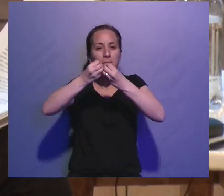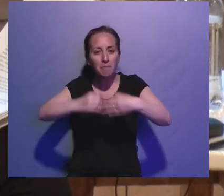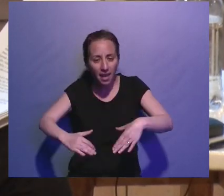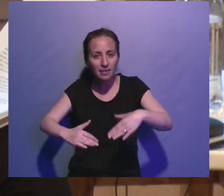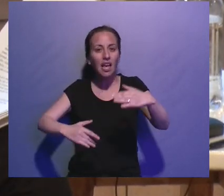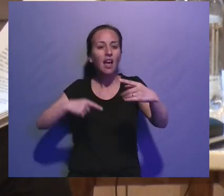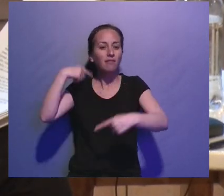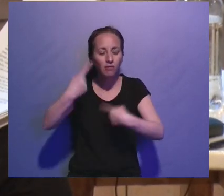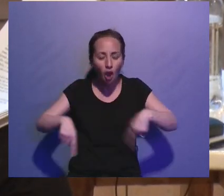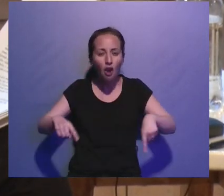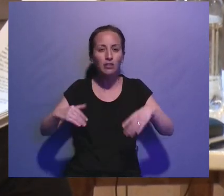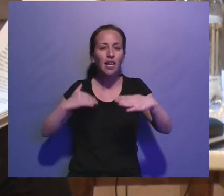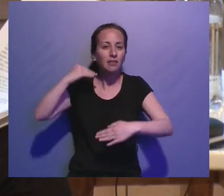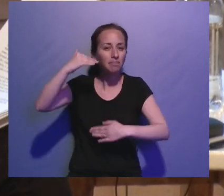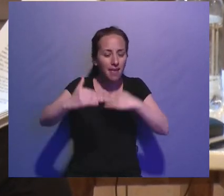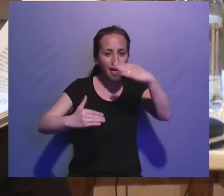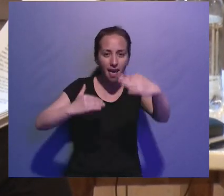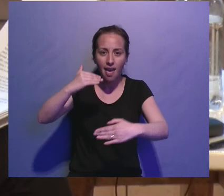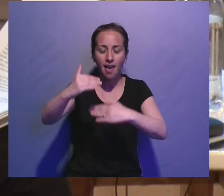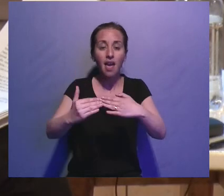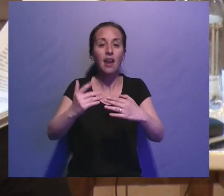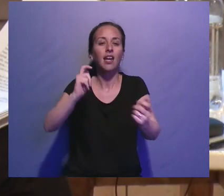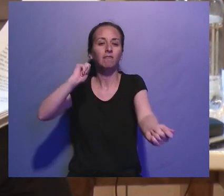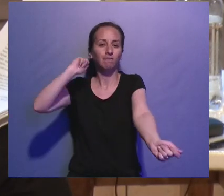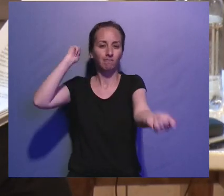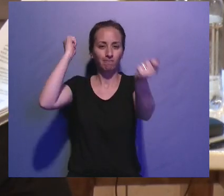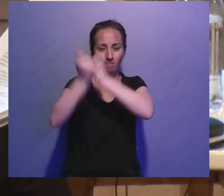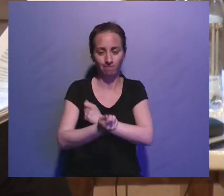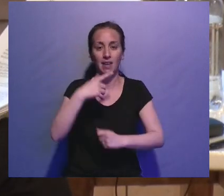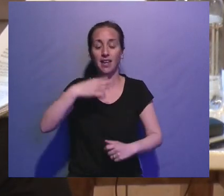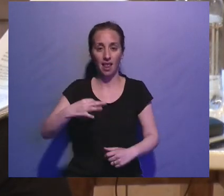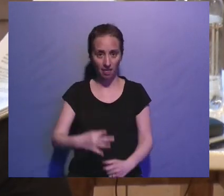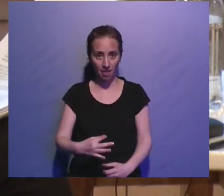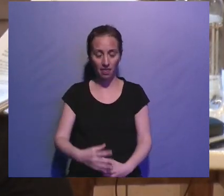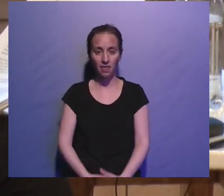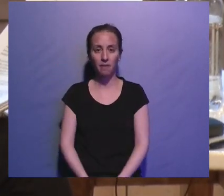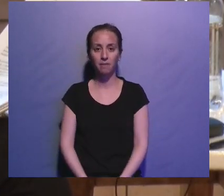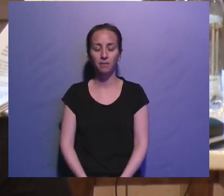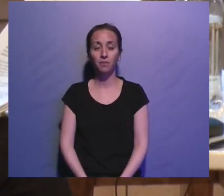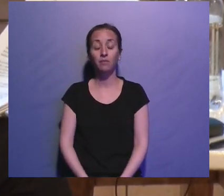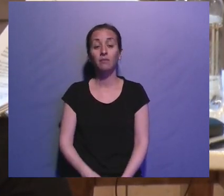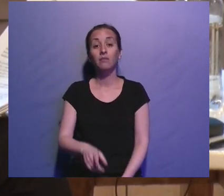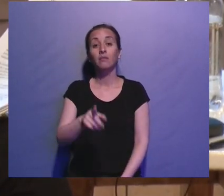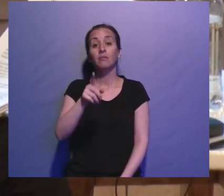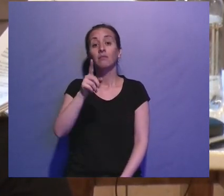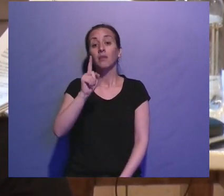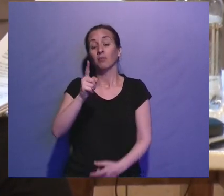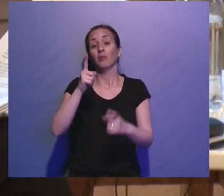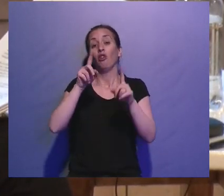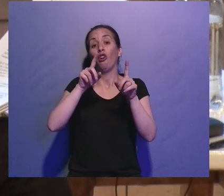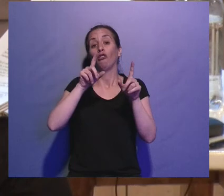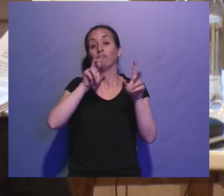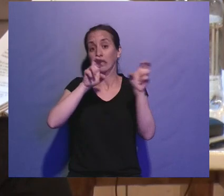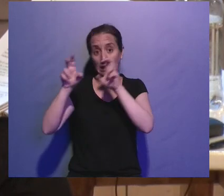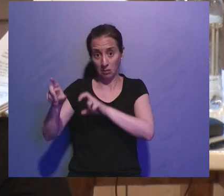sound ground where we can develop tools and find ways to put